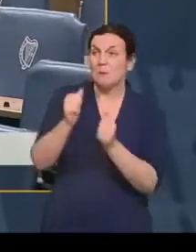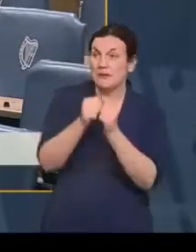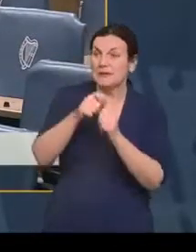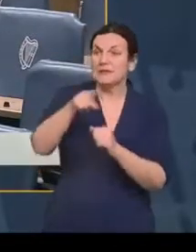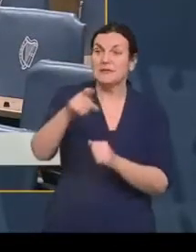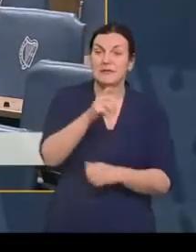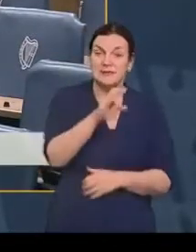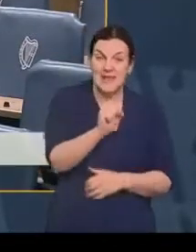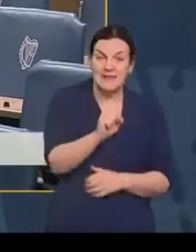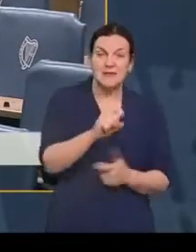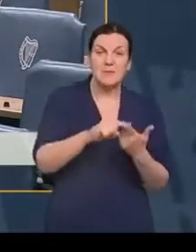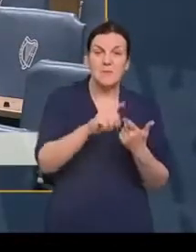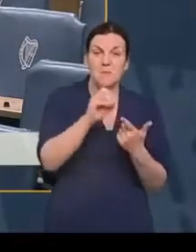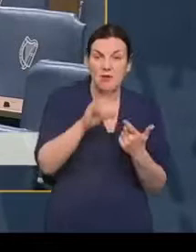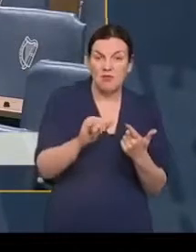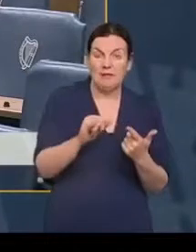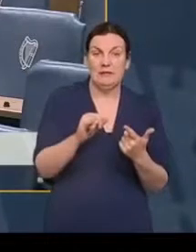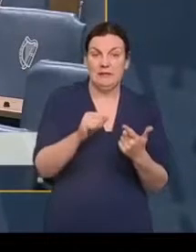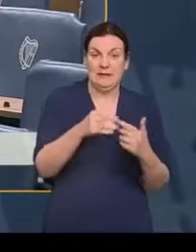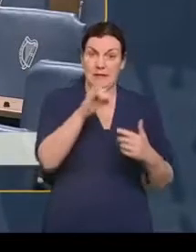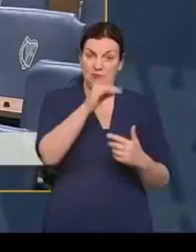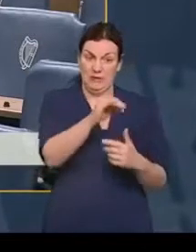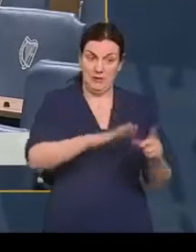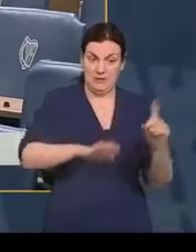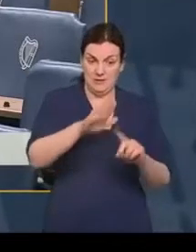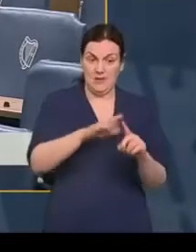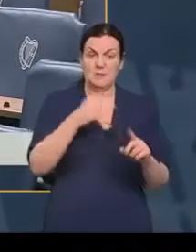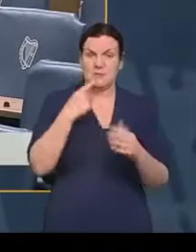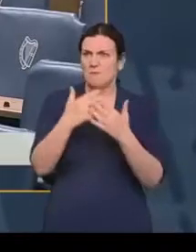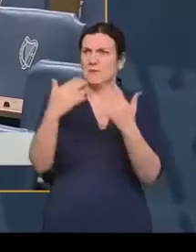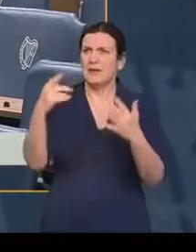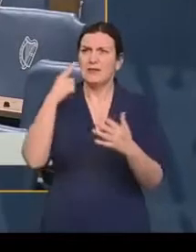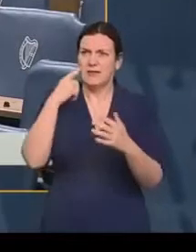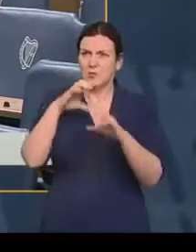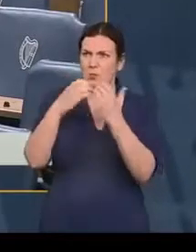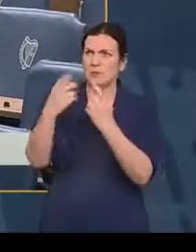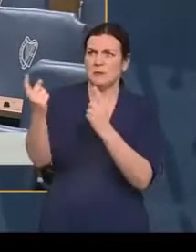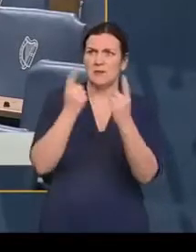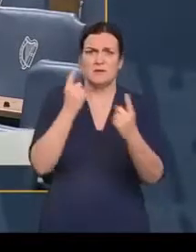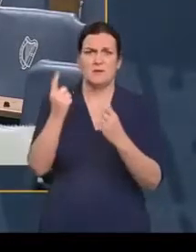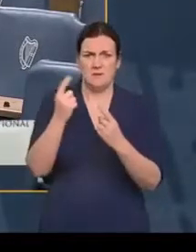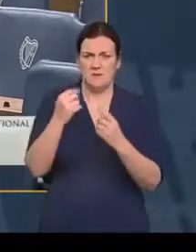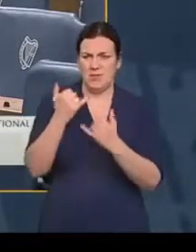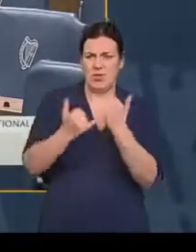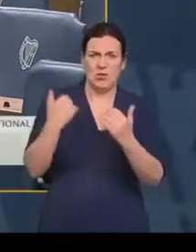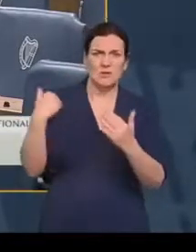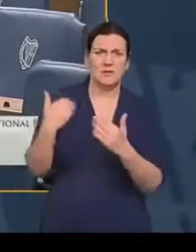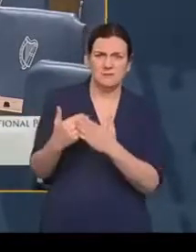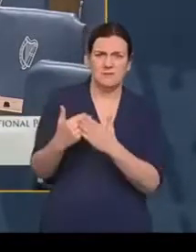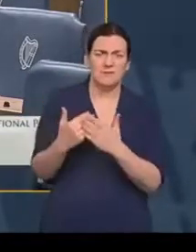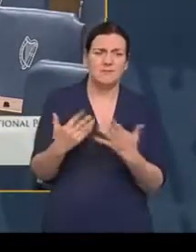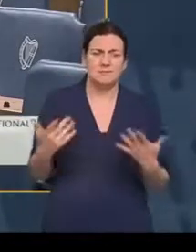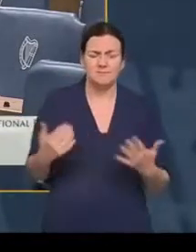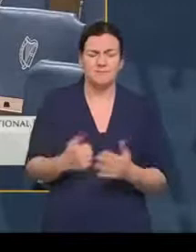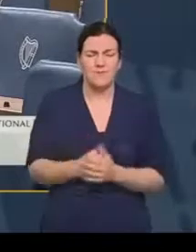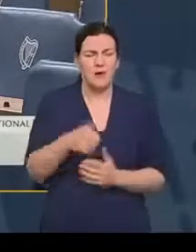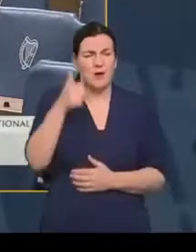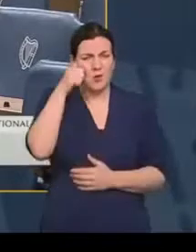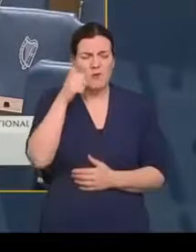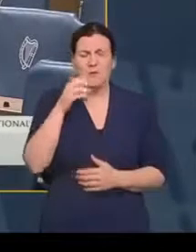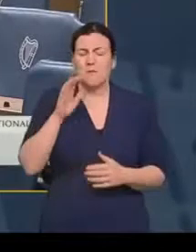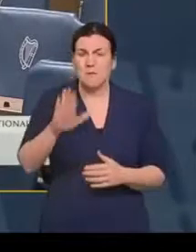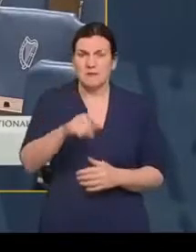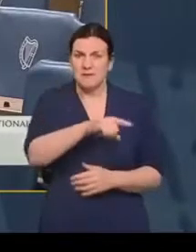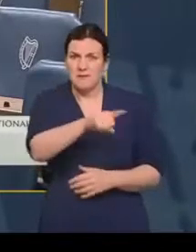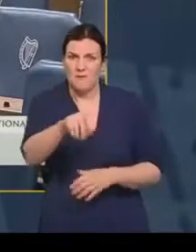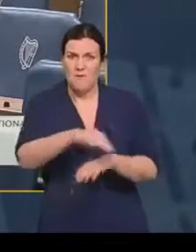both will say Des and Mary in Limerick, and many of the deaf community itself, who would have come to me over the last number of years, that this